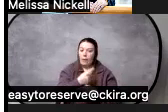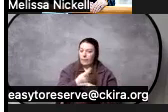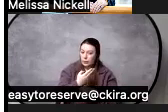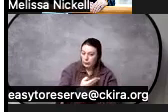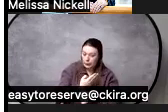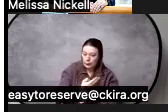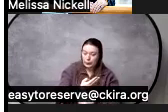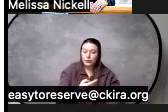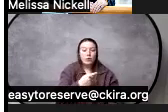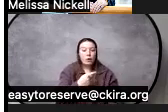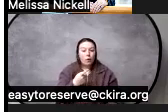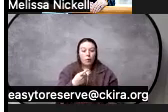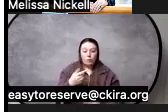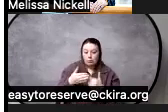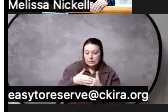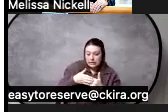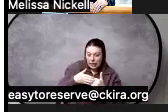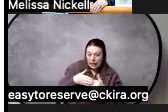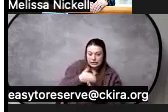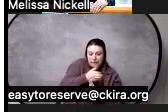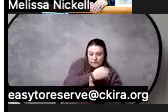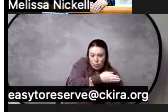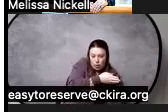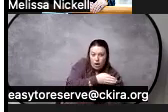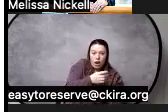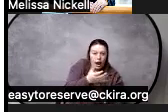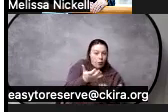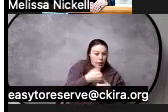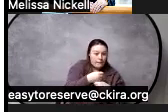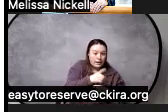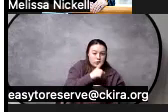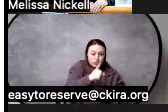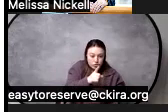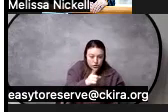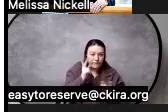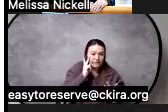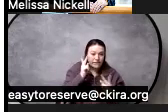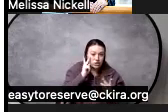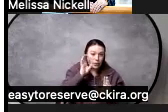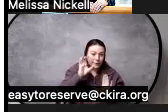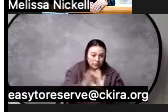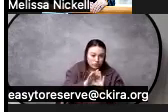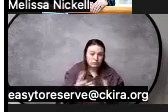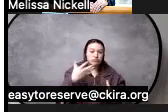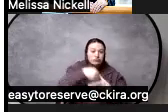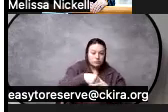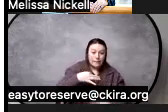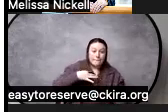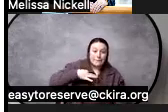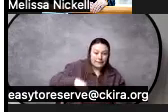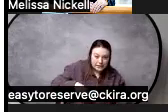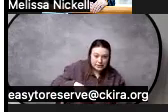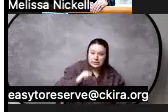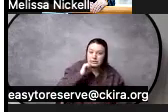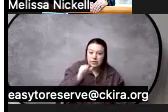few slides ago, I was sure to include visual cues that were helpful and that were not overwhelming when